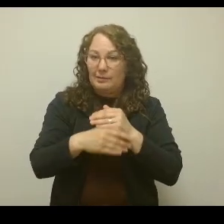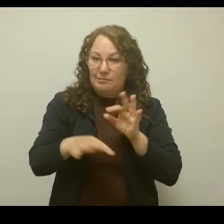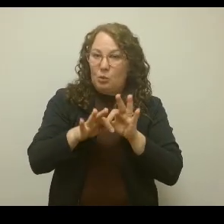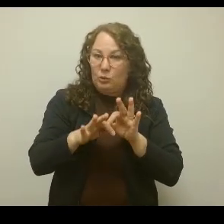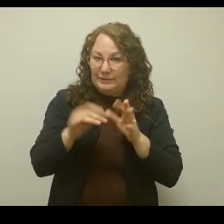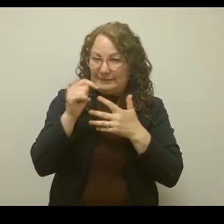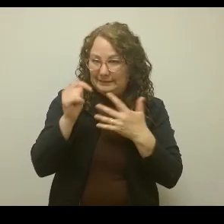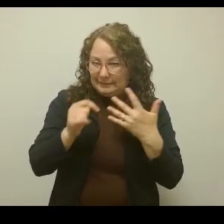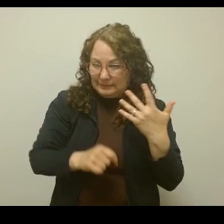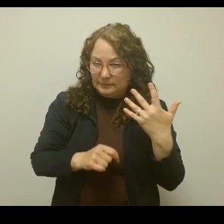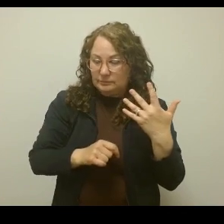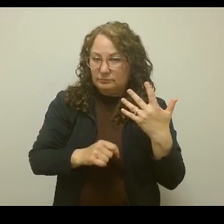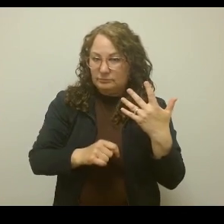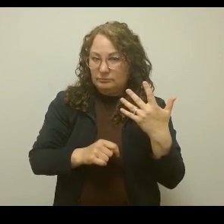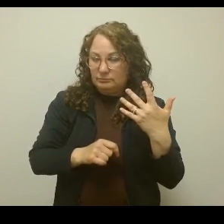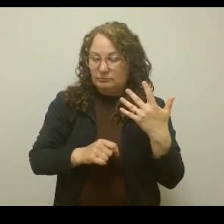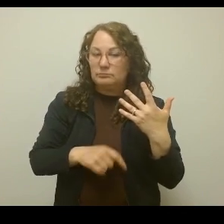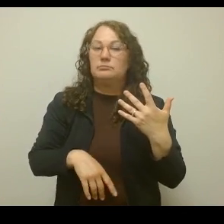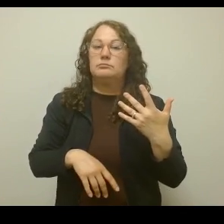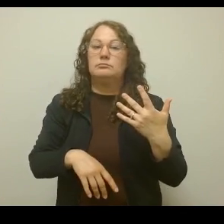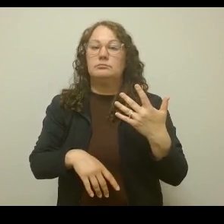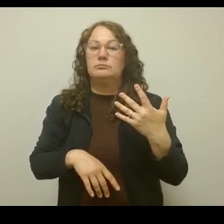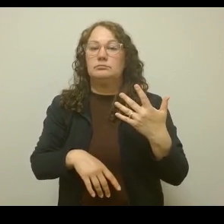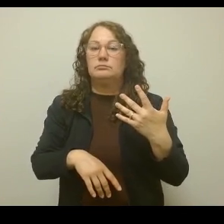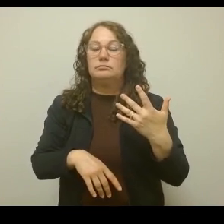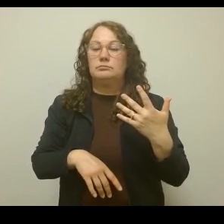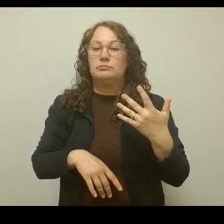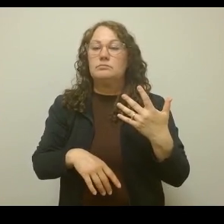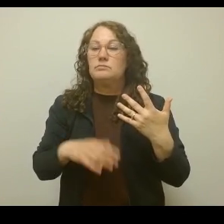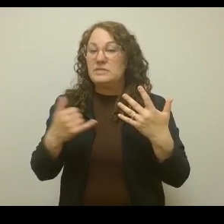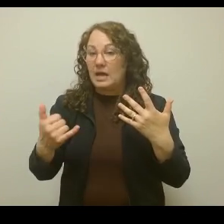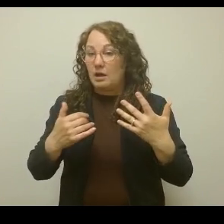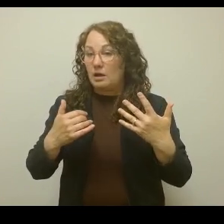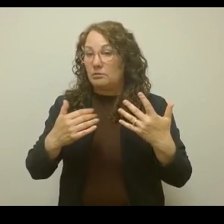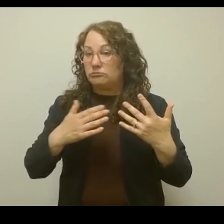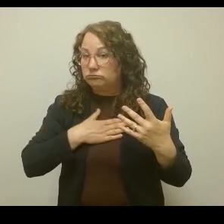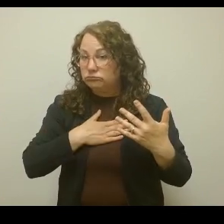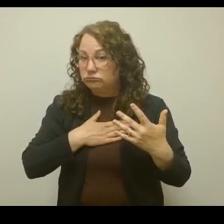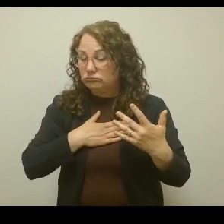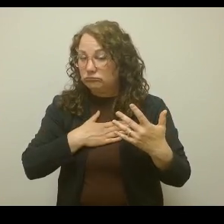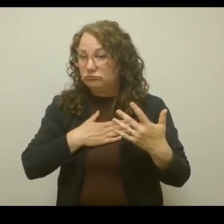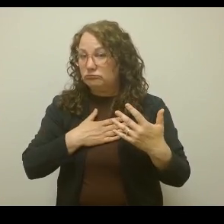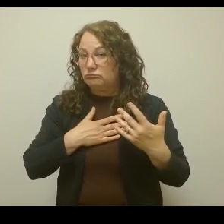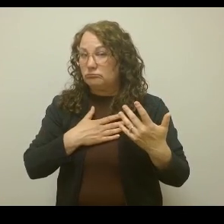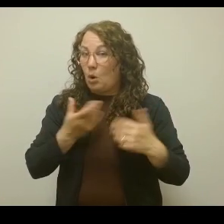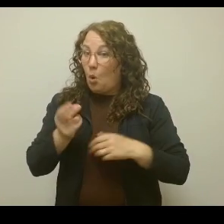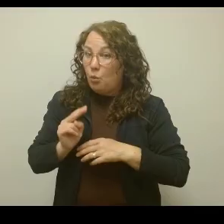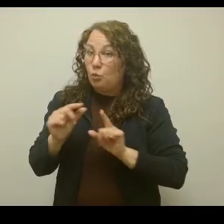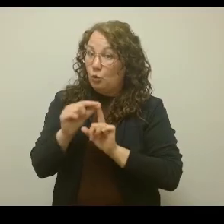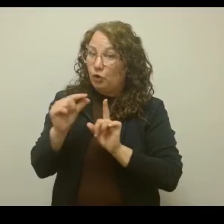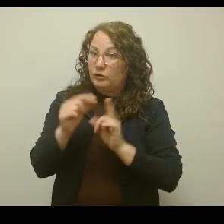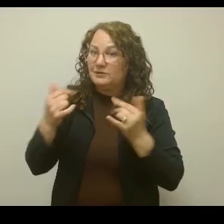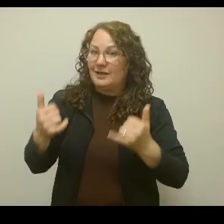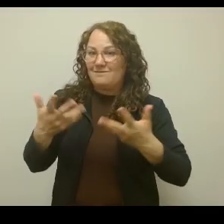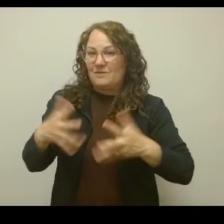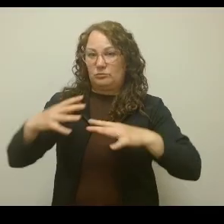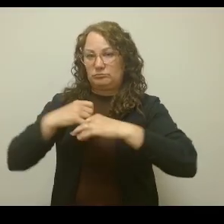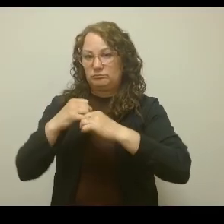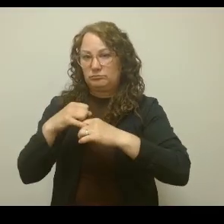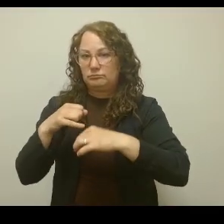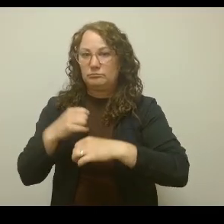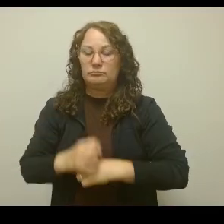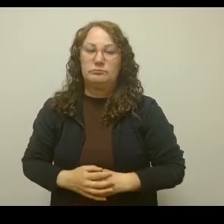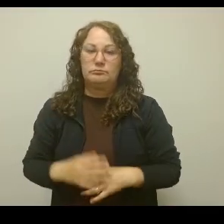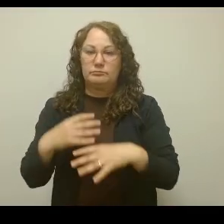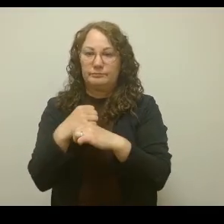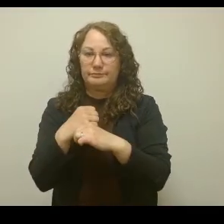we highlighted, and in our own words, complete the summary.